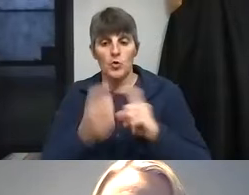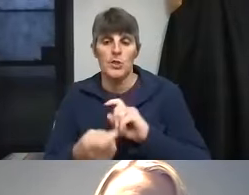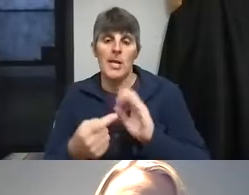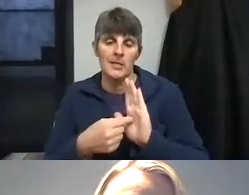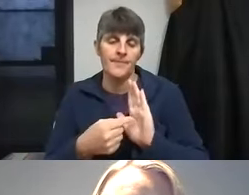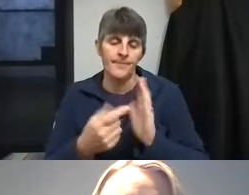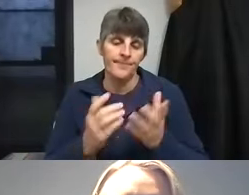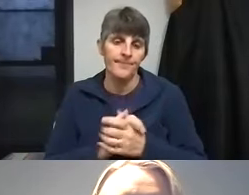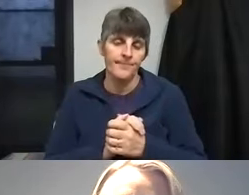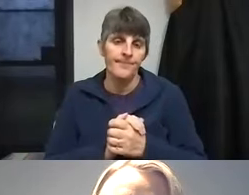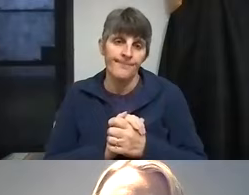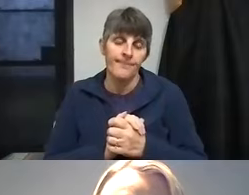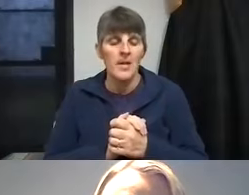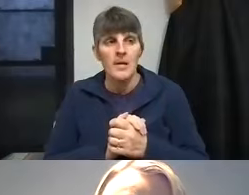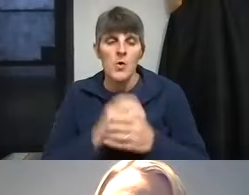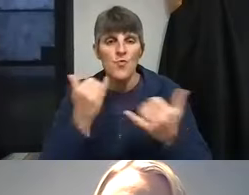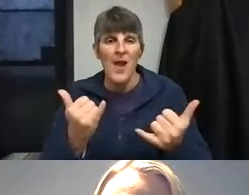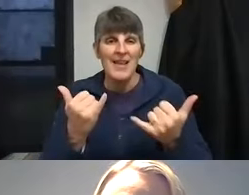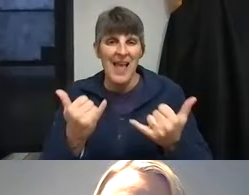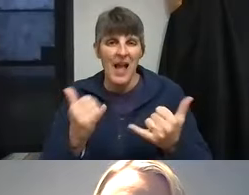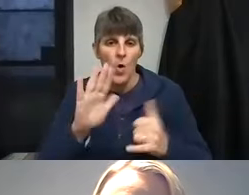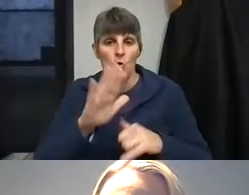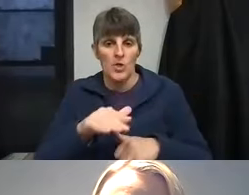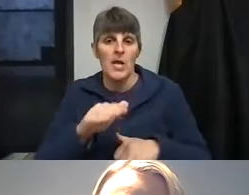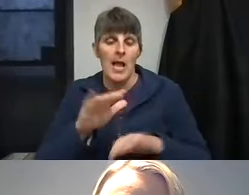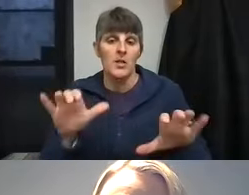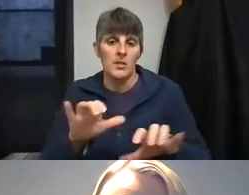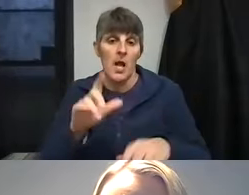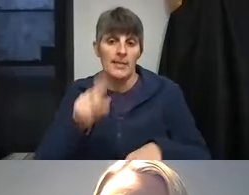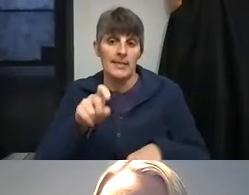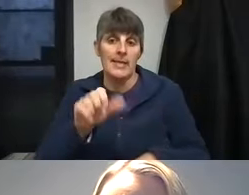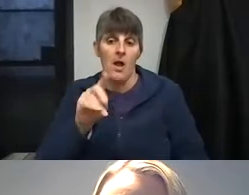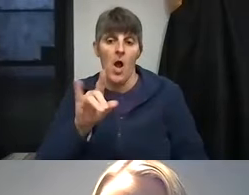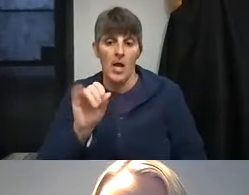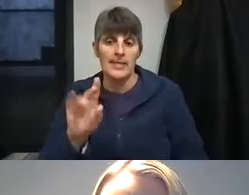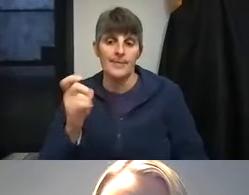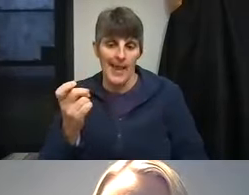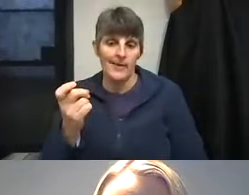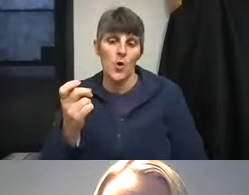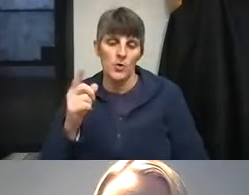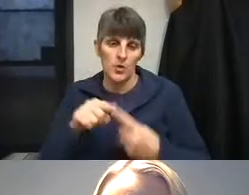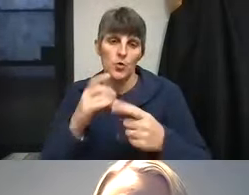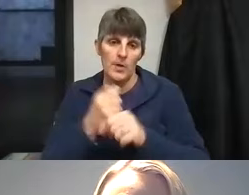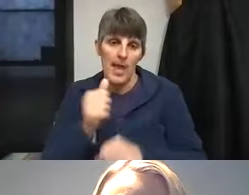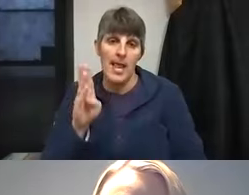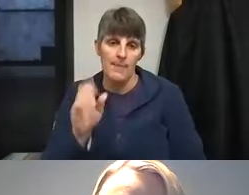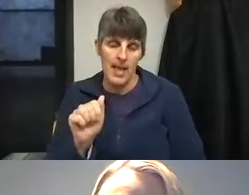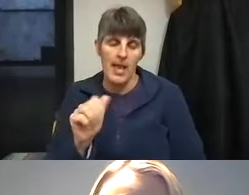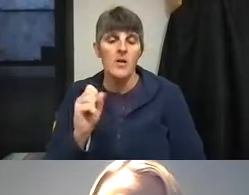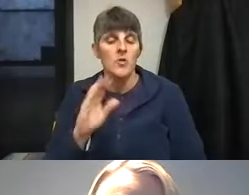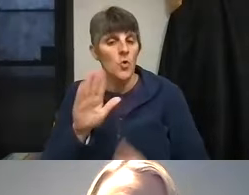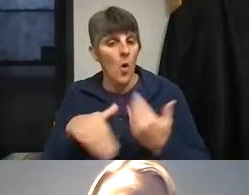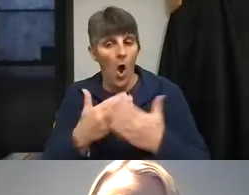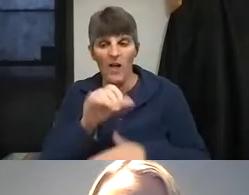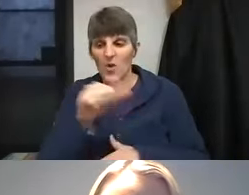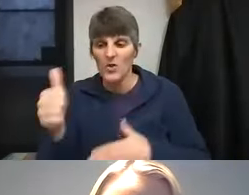this. Right now, currently, your child does need an autism diagnosis to get ABA. So all those